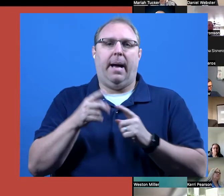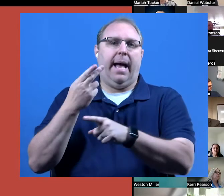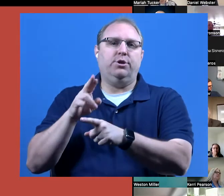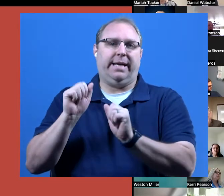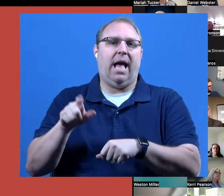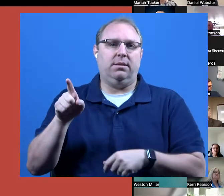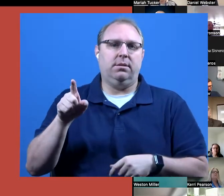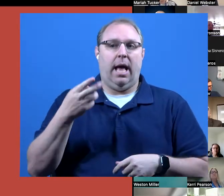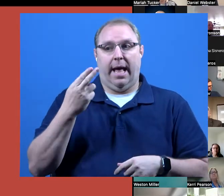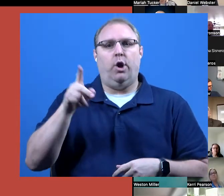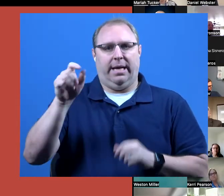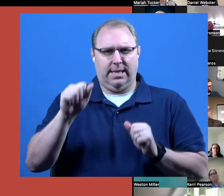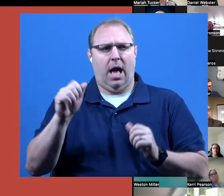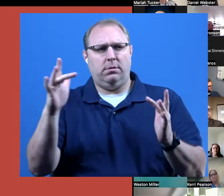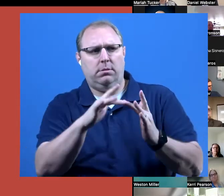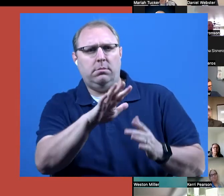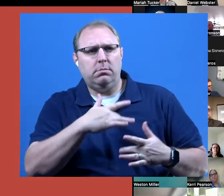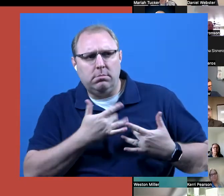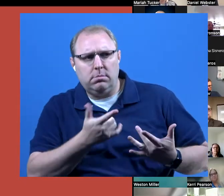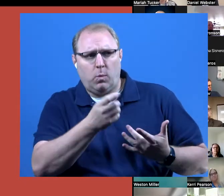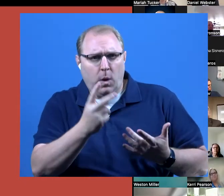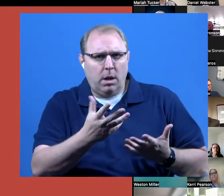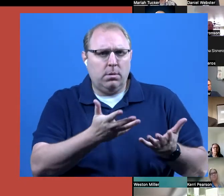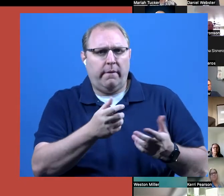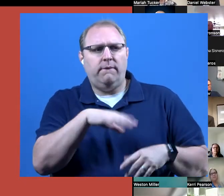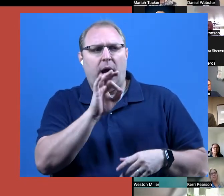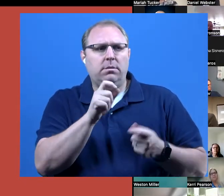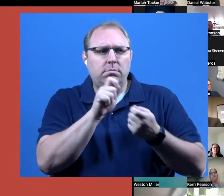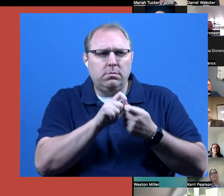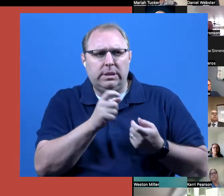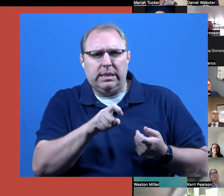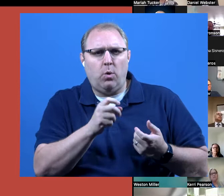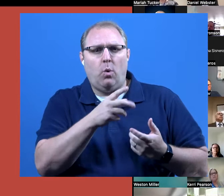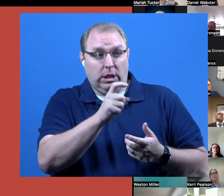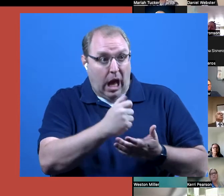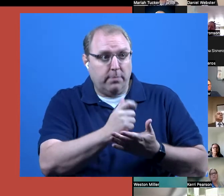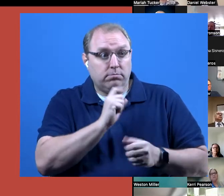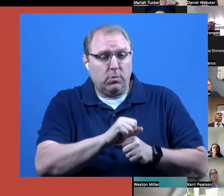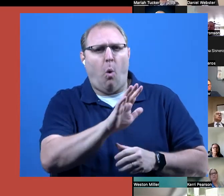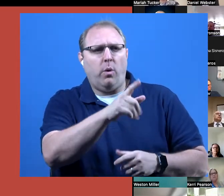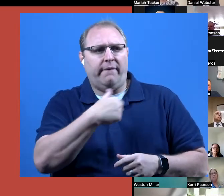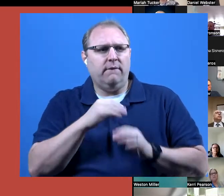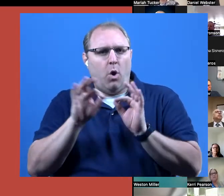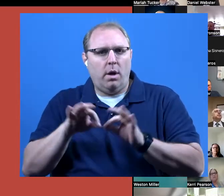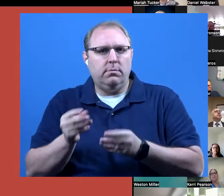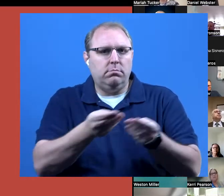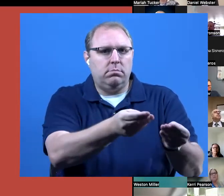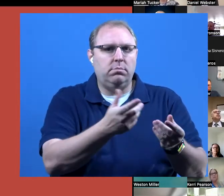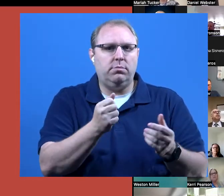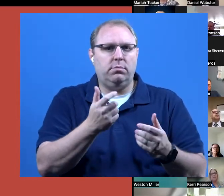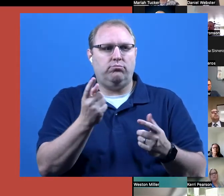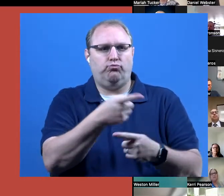assistance with forms or understanding laws, rules, policy, we're happy to share that with them.